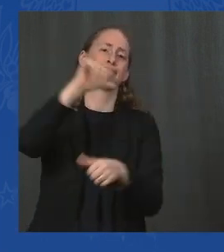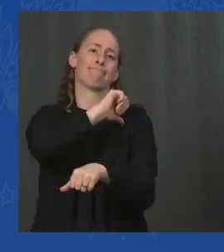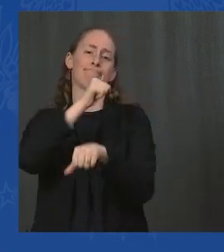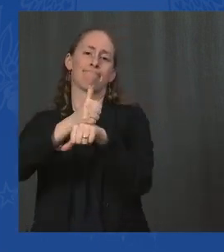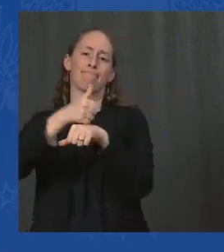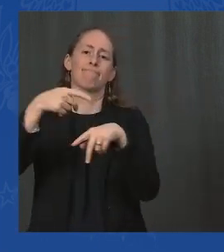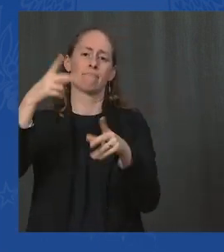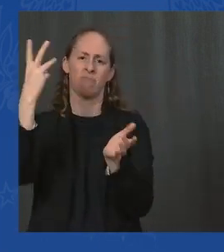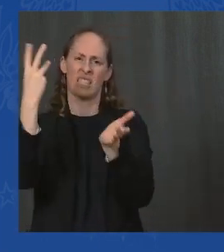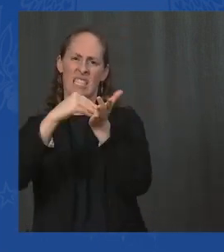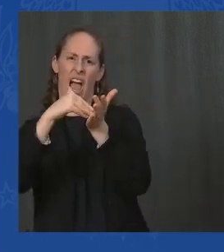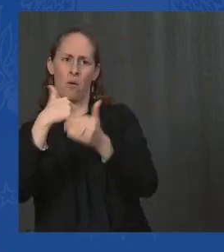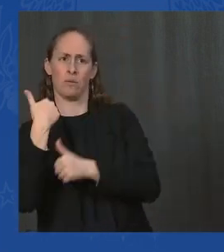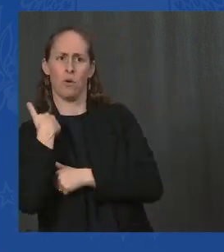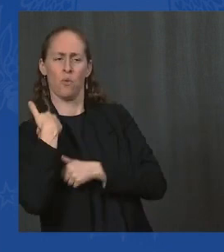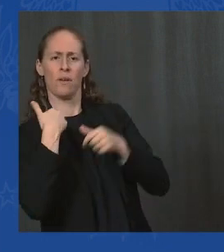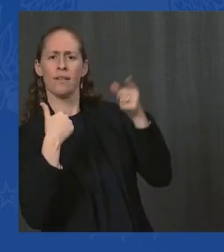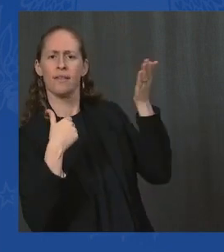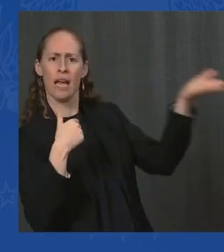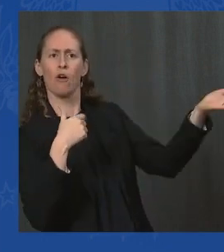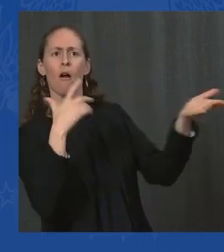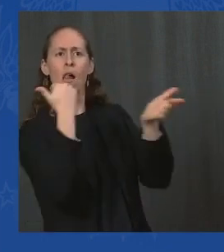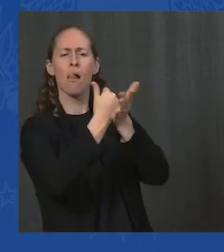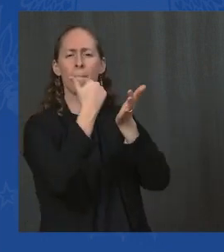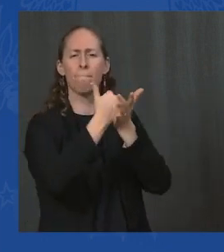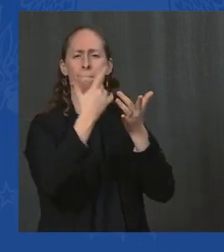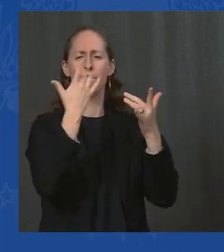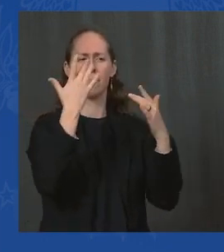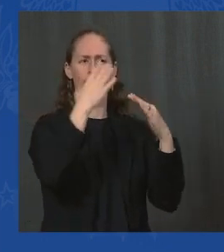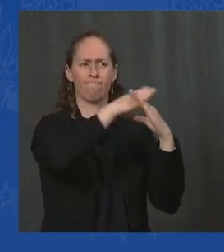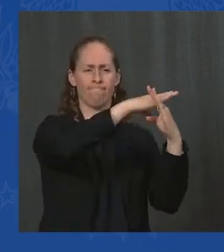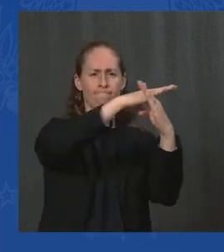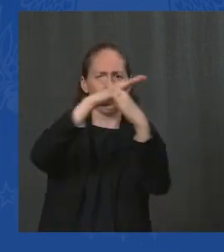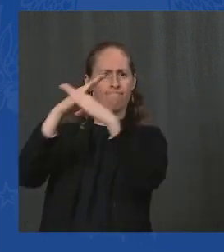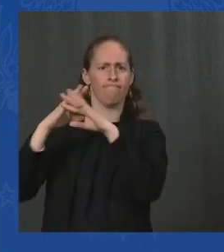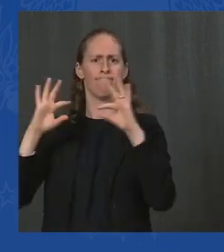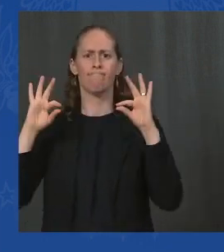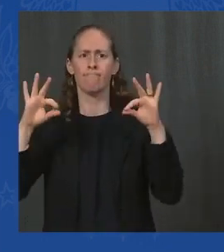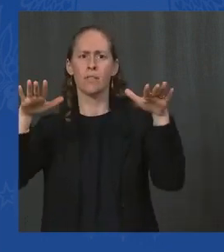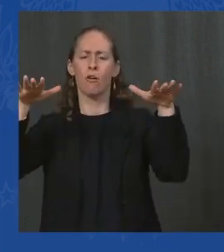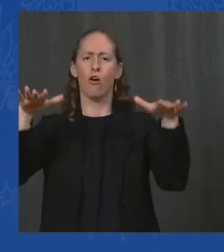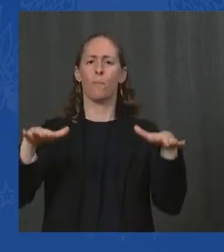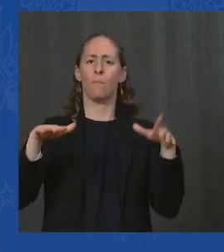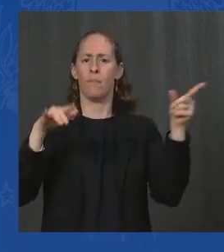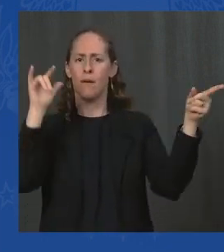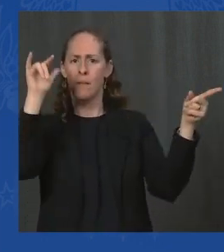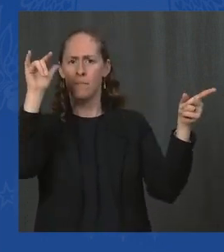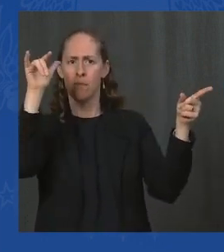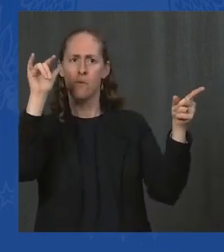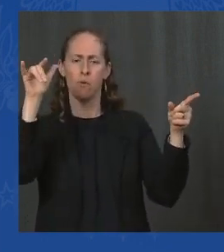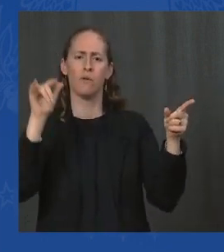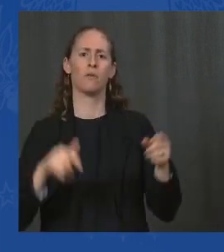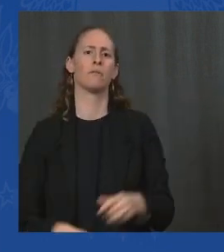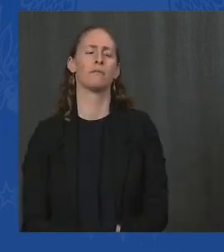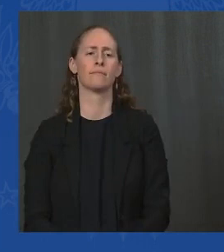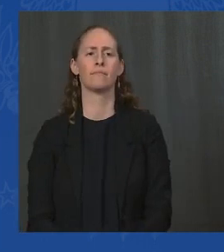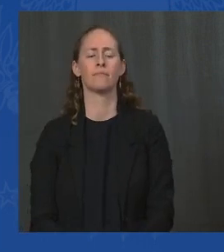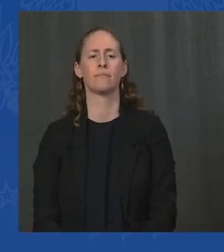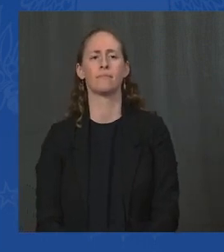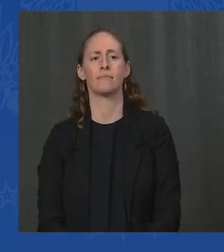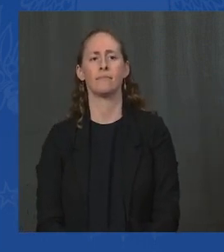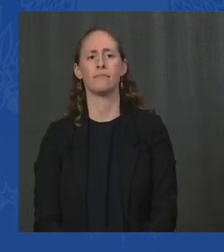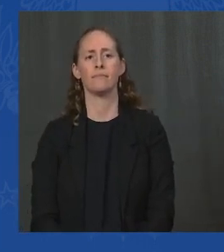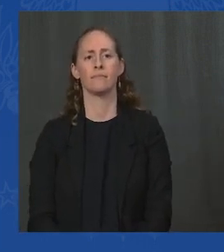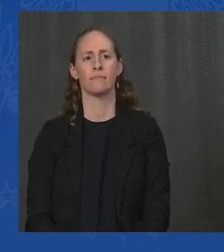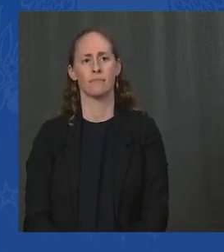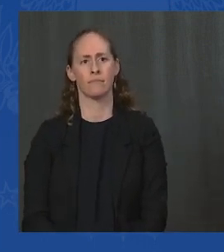airport. As General McKenzie said, this is the way the mission was designed. It was designed